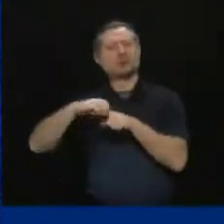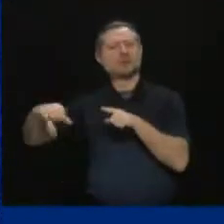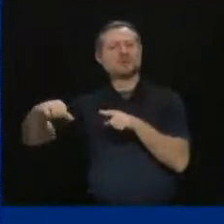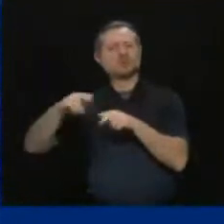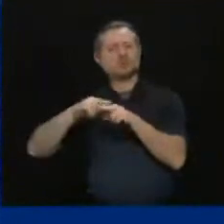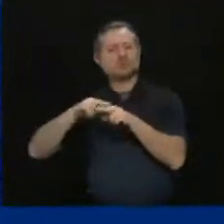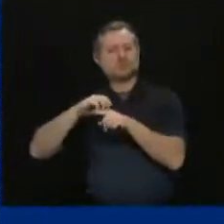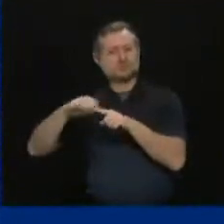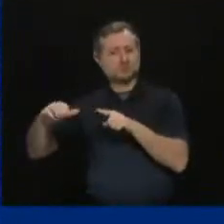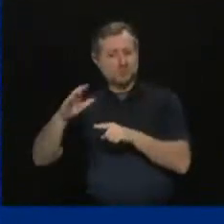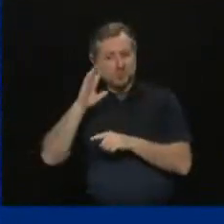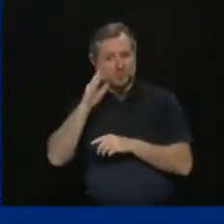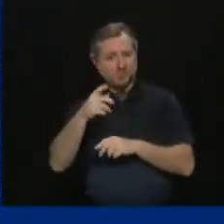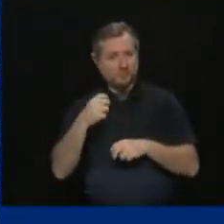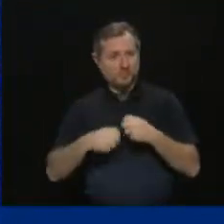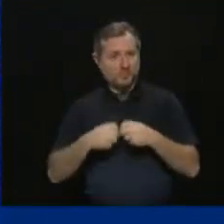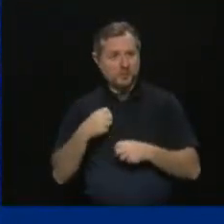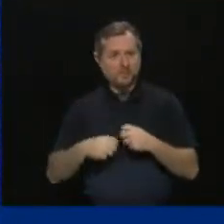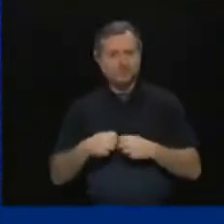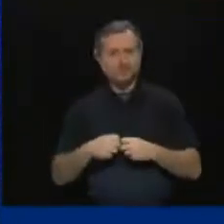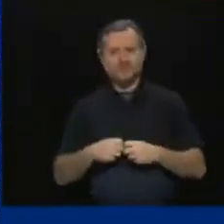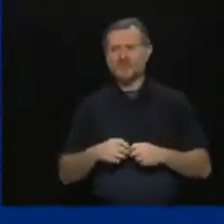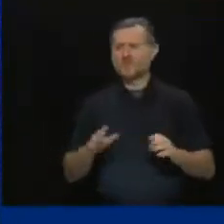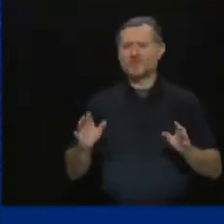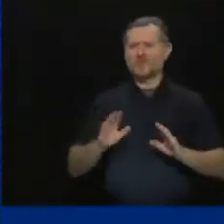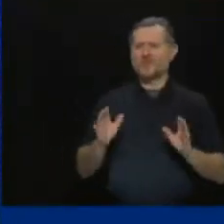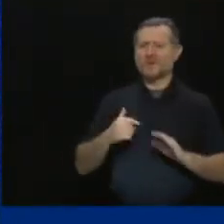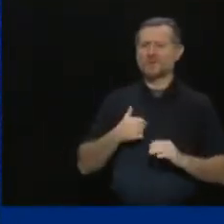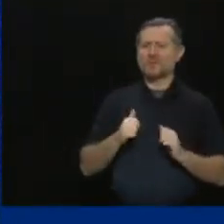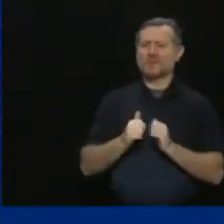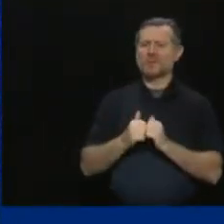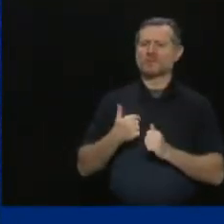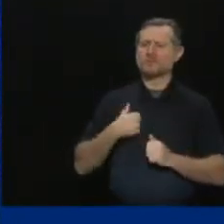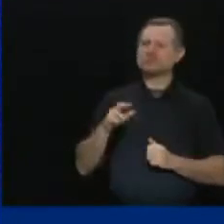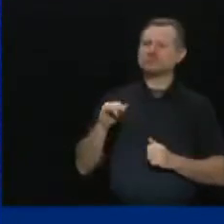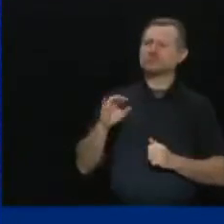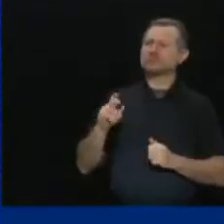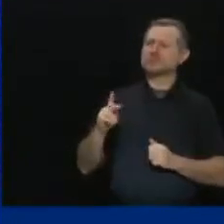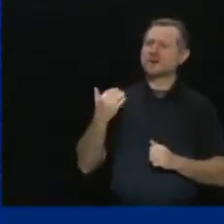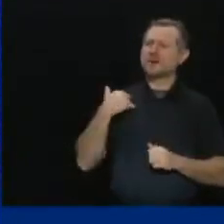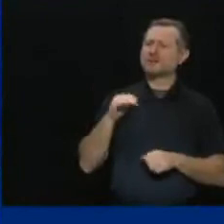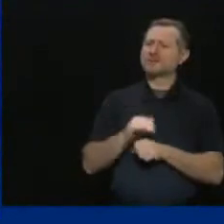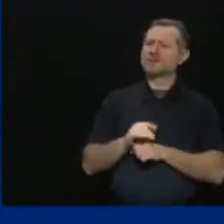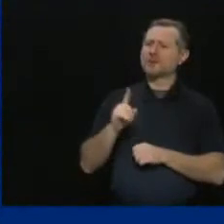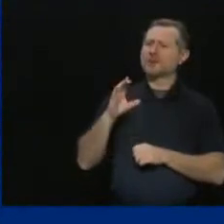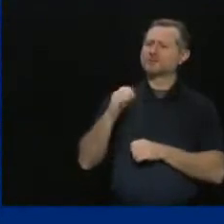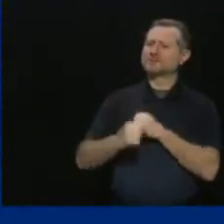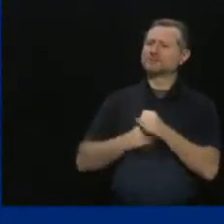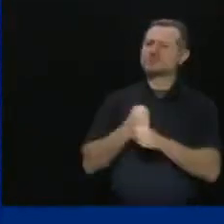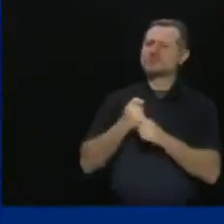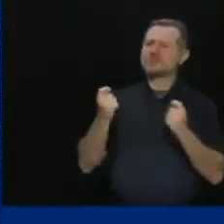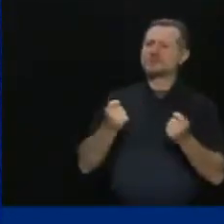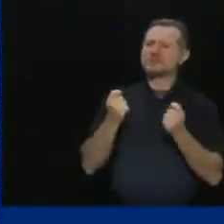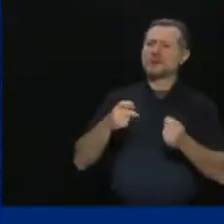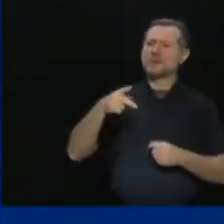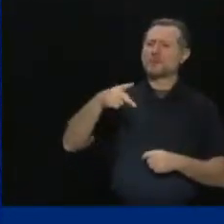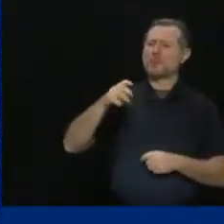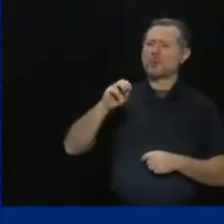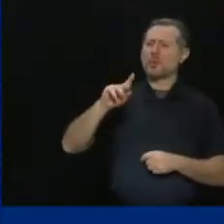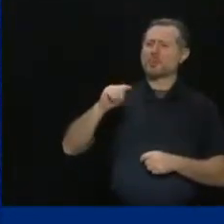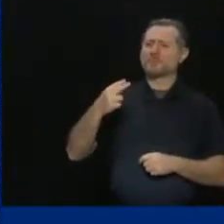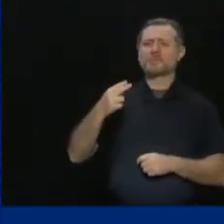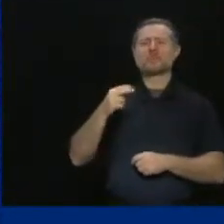No. I was with Rick last night as we celebrated the 100th anniversary of the Port Authority. It was a beautiful event.